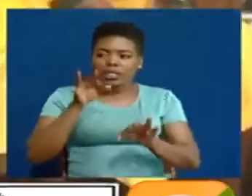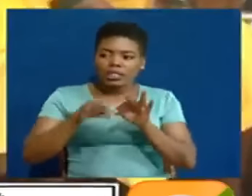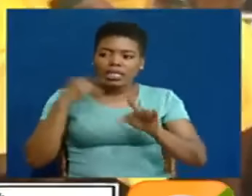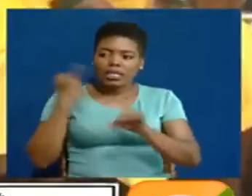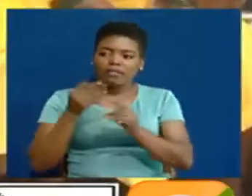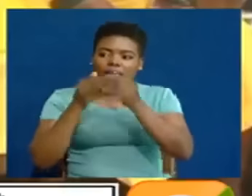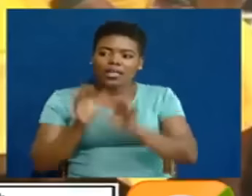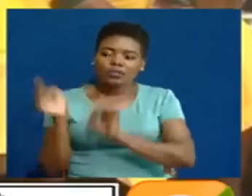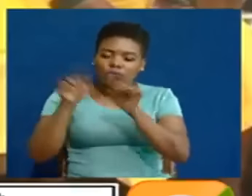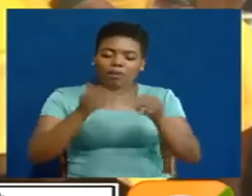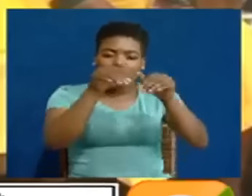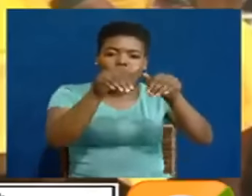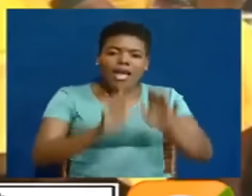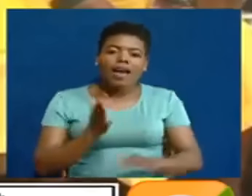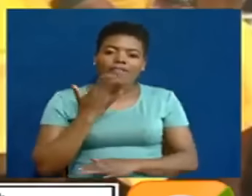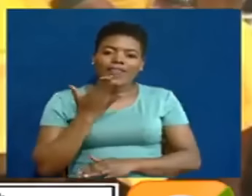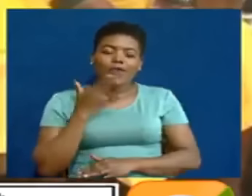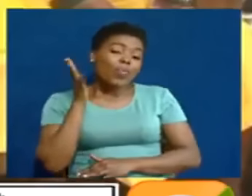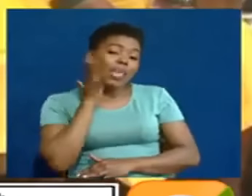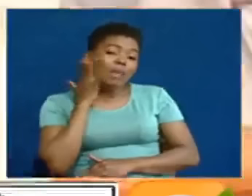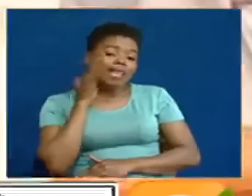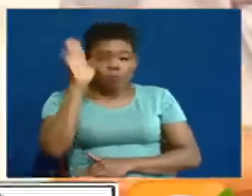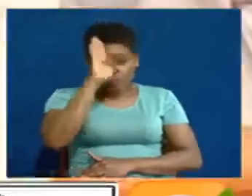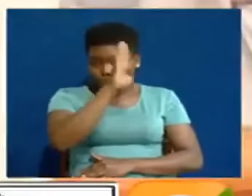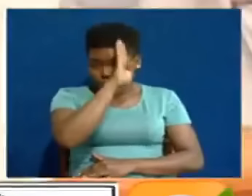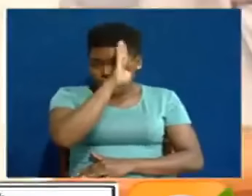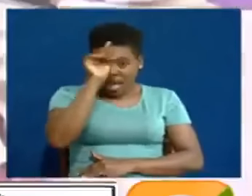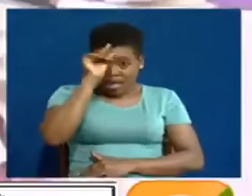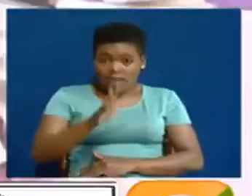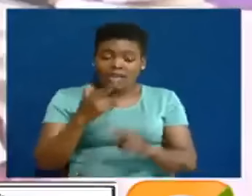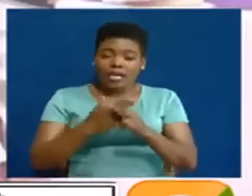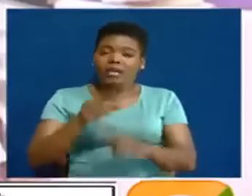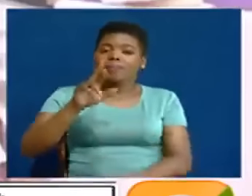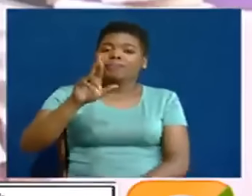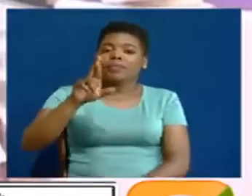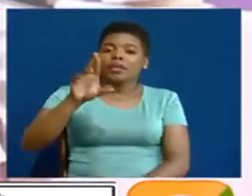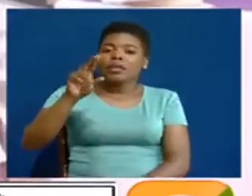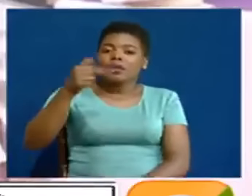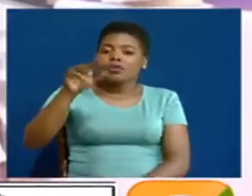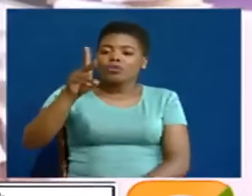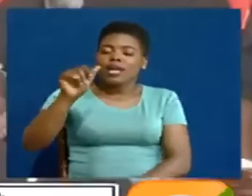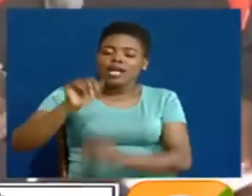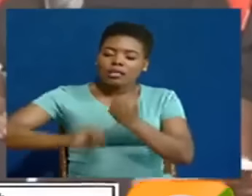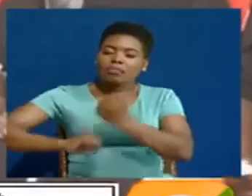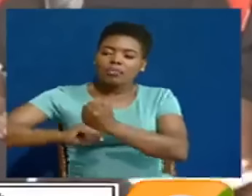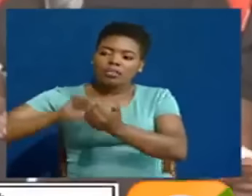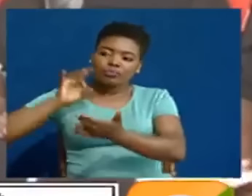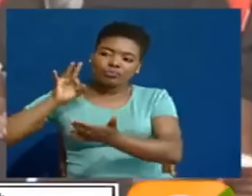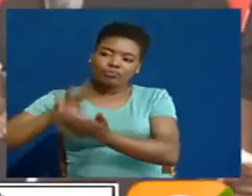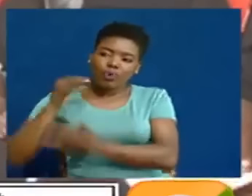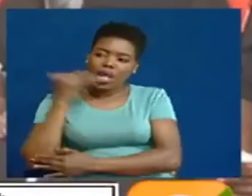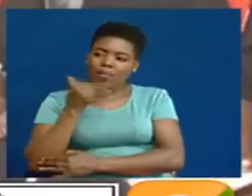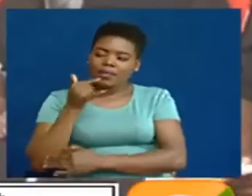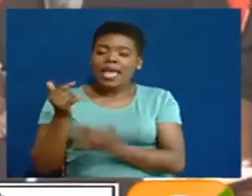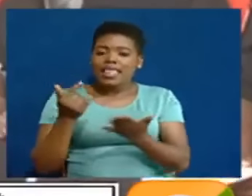leaders who attended the funeral of the mother of Bungoma Governor Ken Lusaka, Mama Rhoda Lusaka, supported Gachagua's removal, saying his remarks